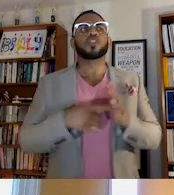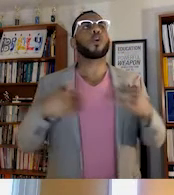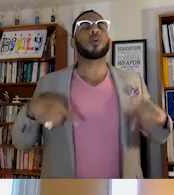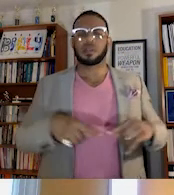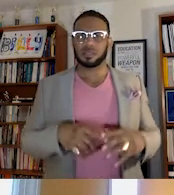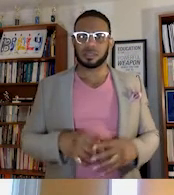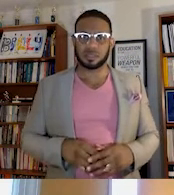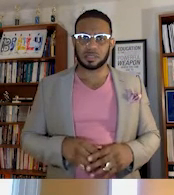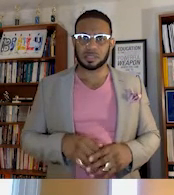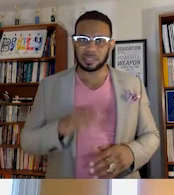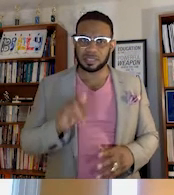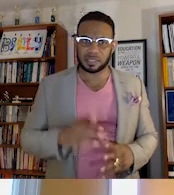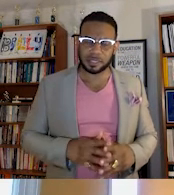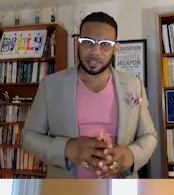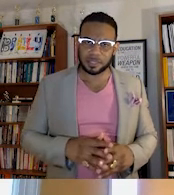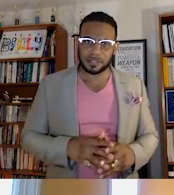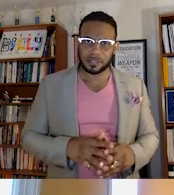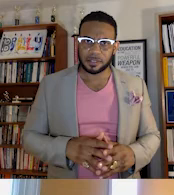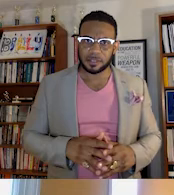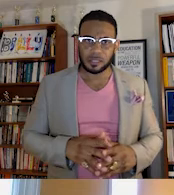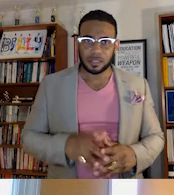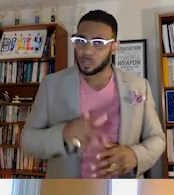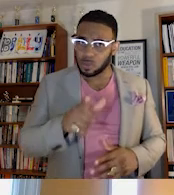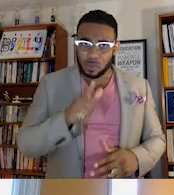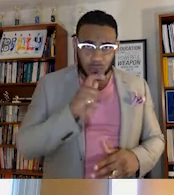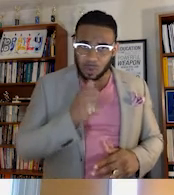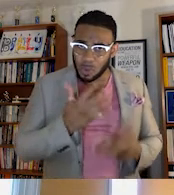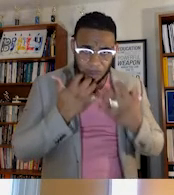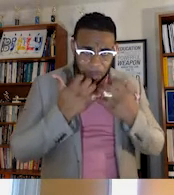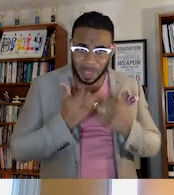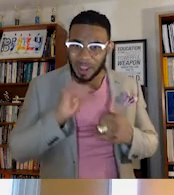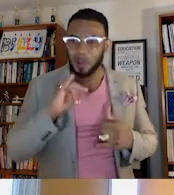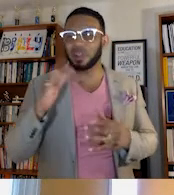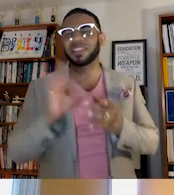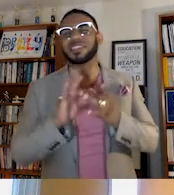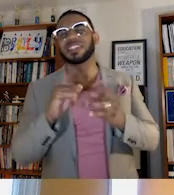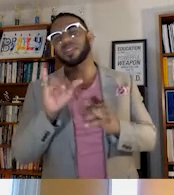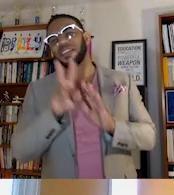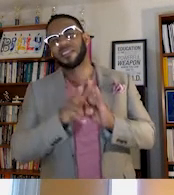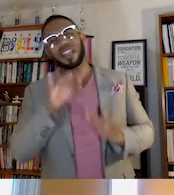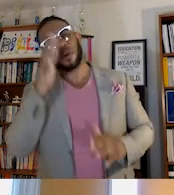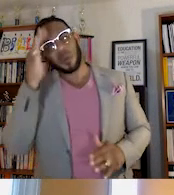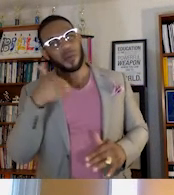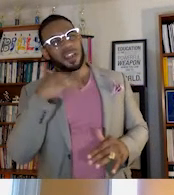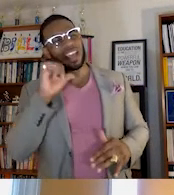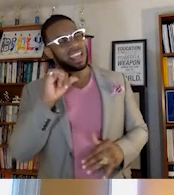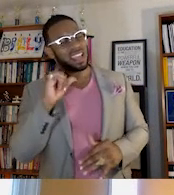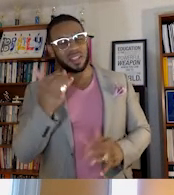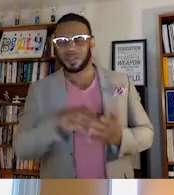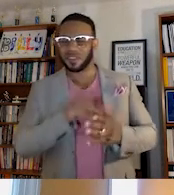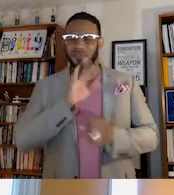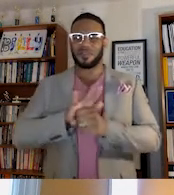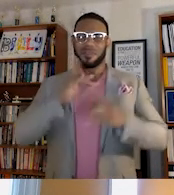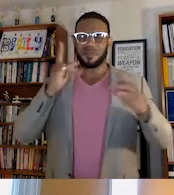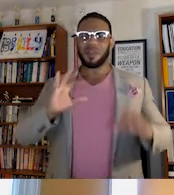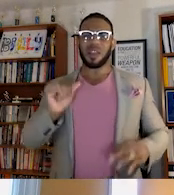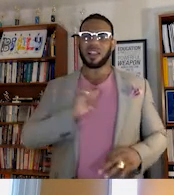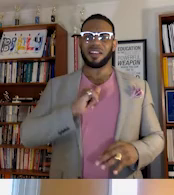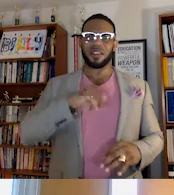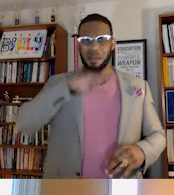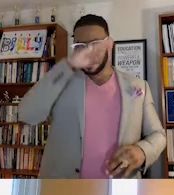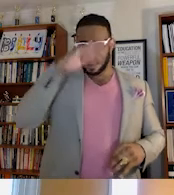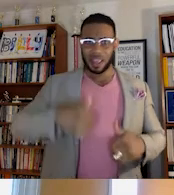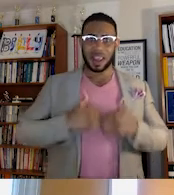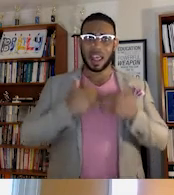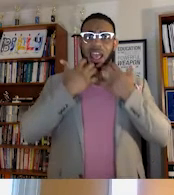us that you don't matter. That's what they're saying. And that's why we had to reaffirm ourselves that Black lives